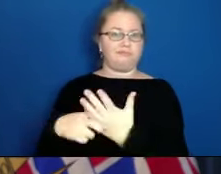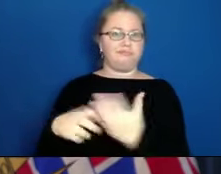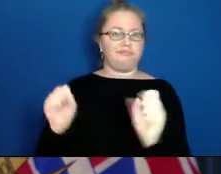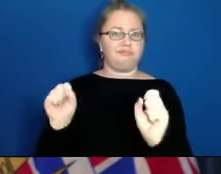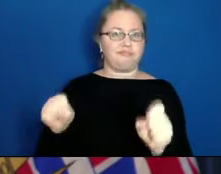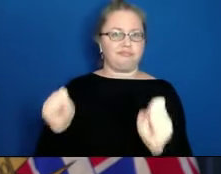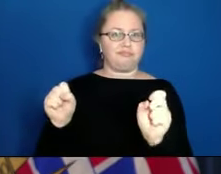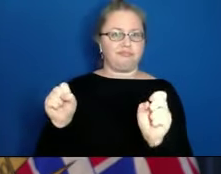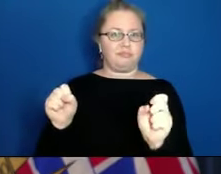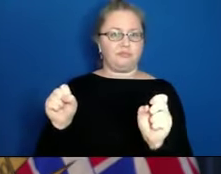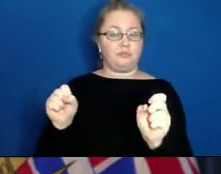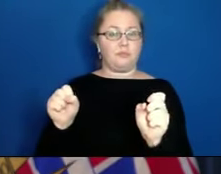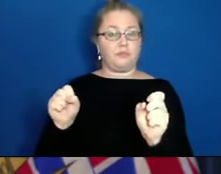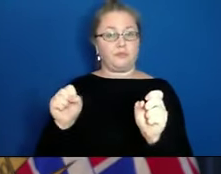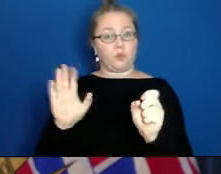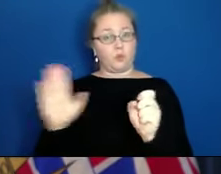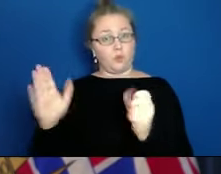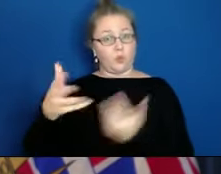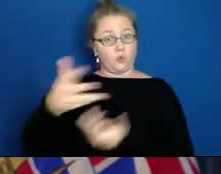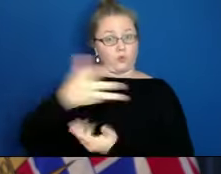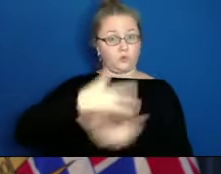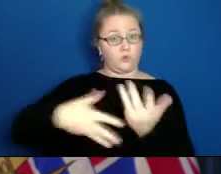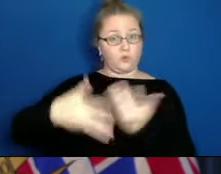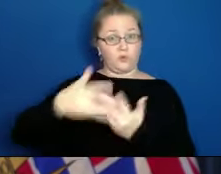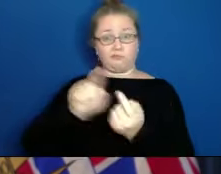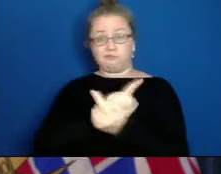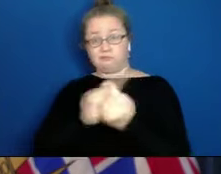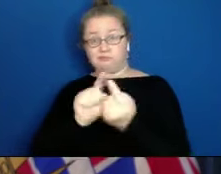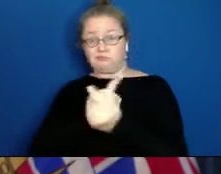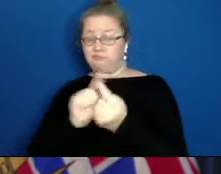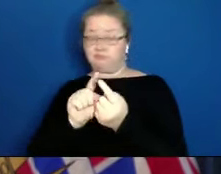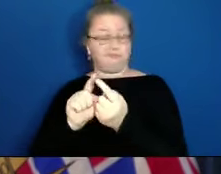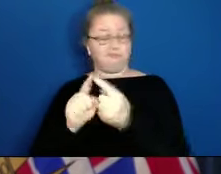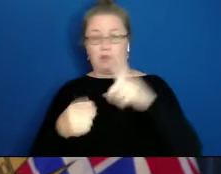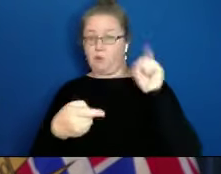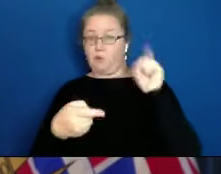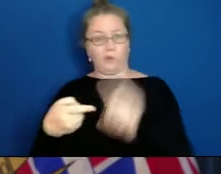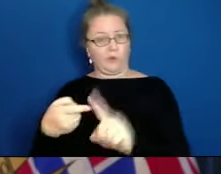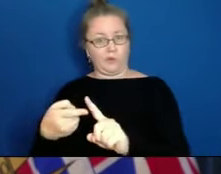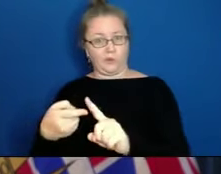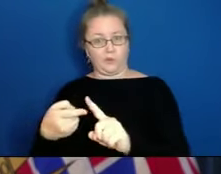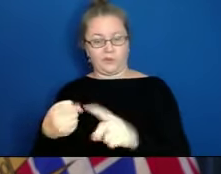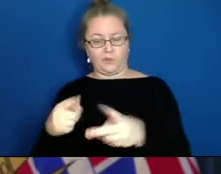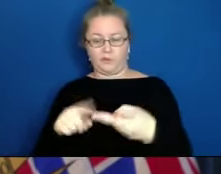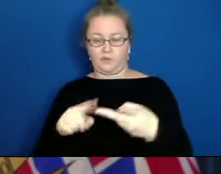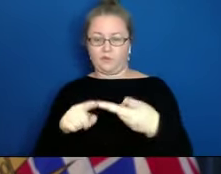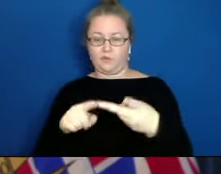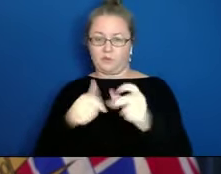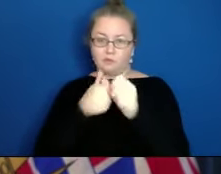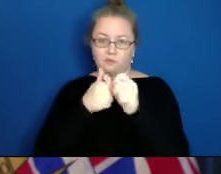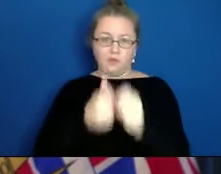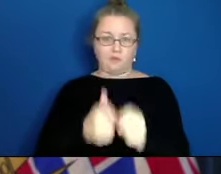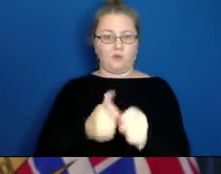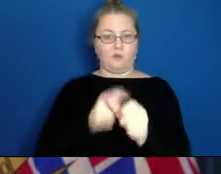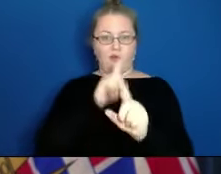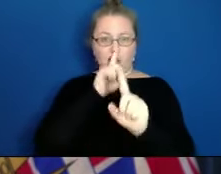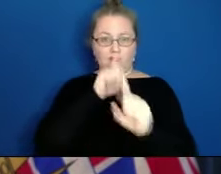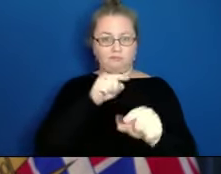your social interactions with others, making sure you follow all of the orders and guidelines we have in place